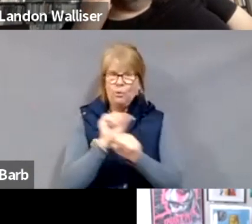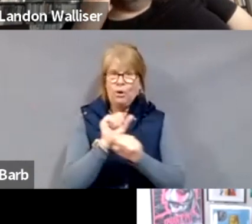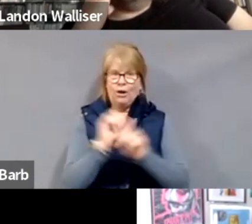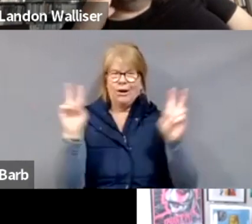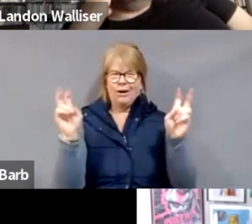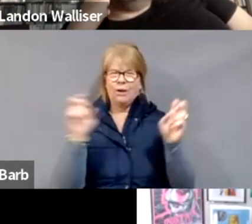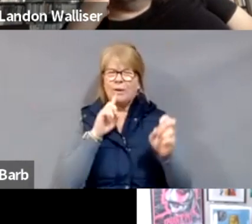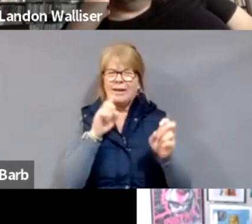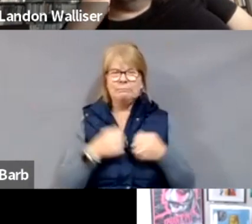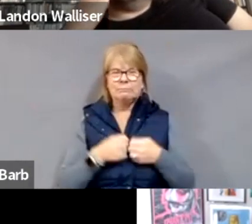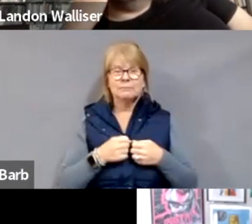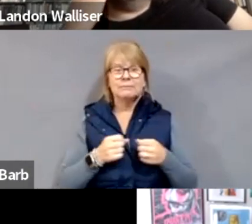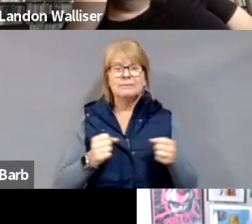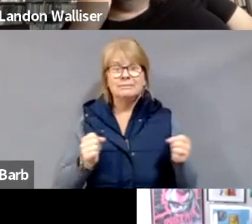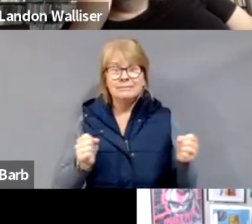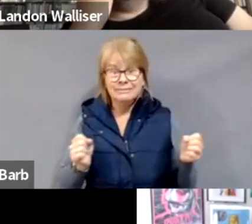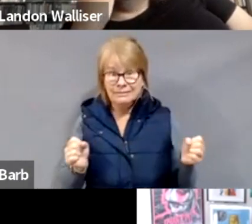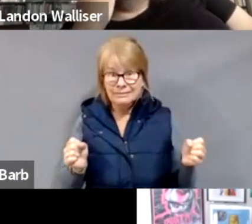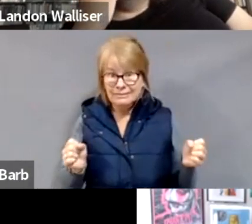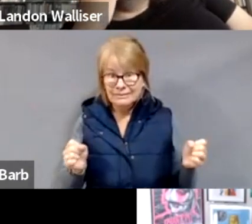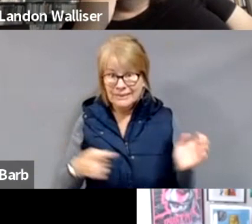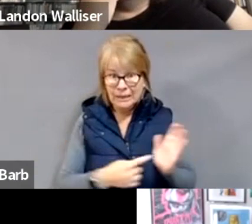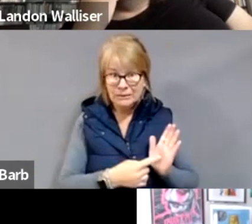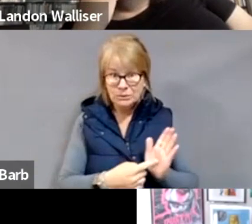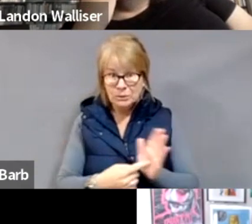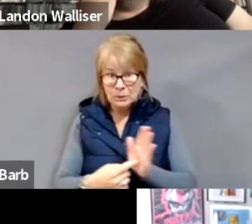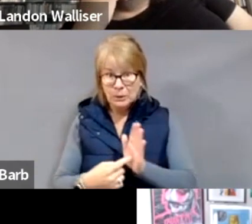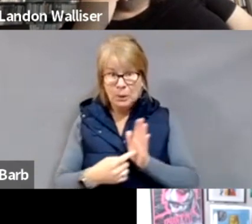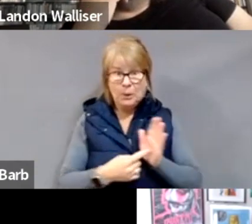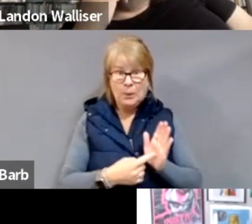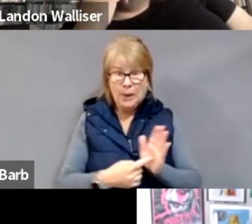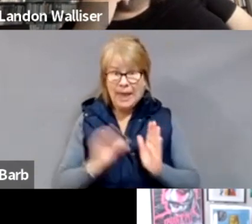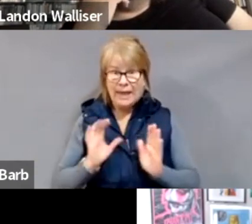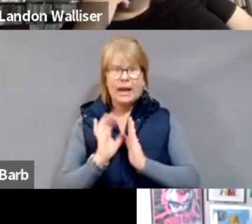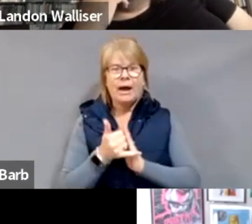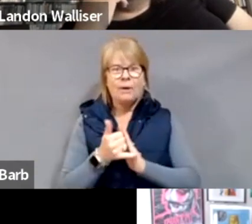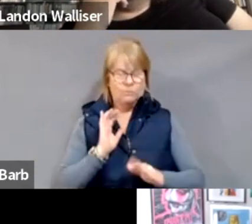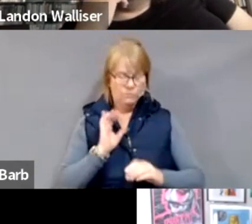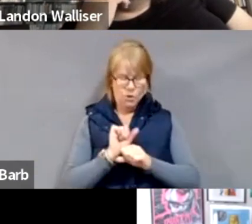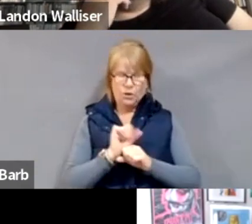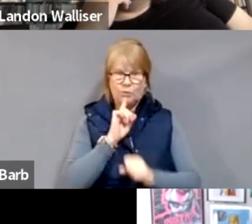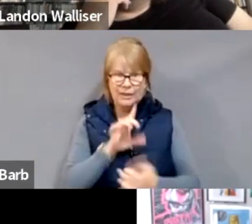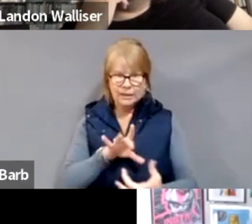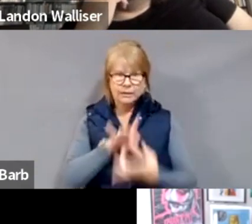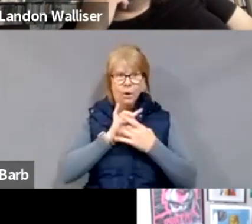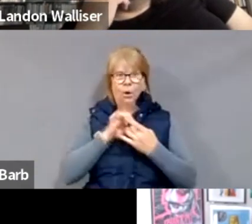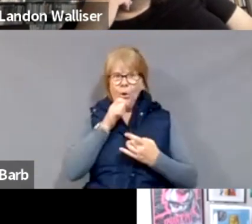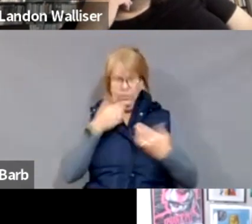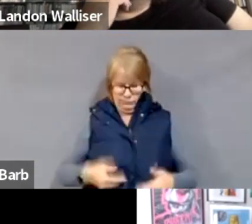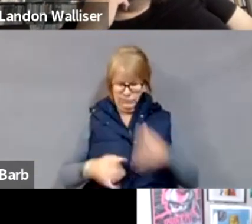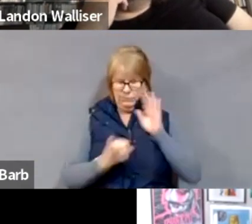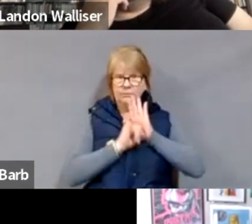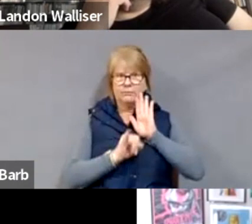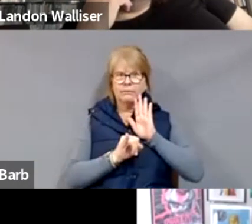so vulnerable and it is so connected to our identity as a person that it can be really